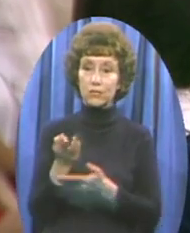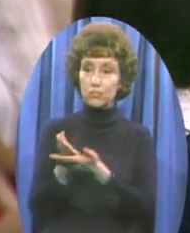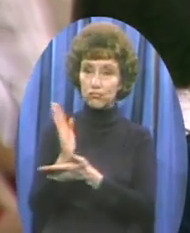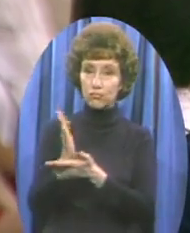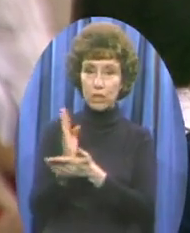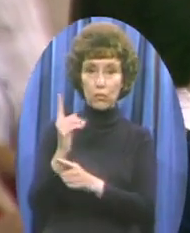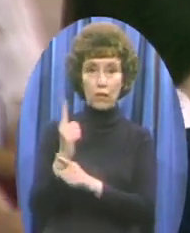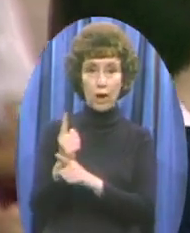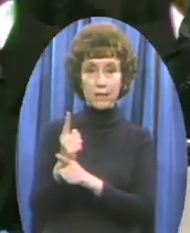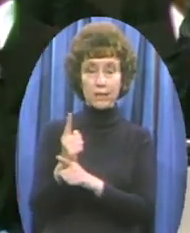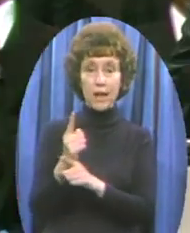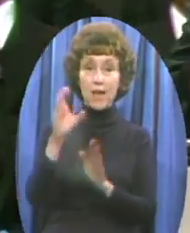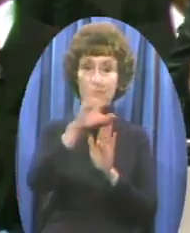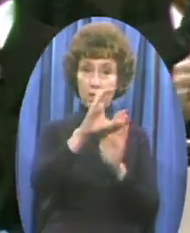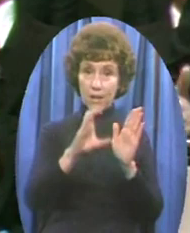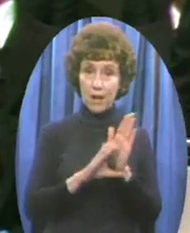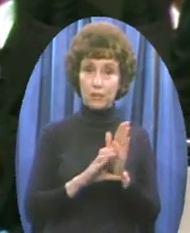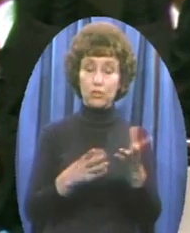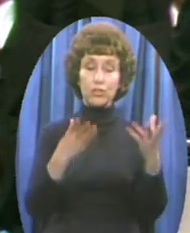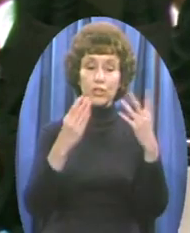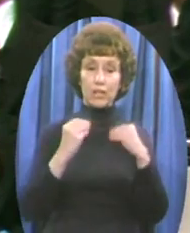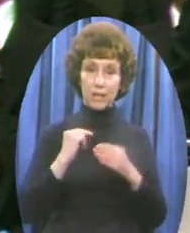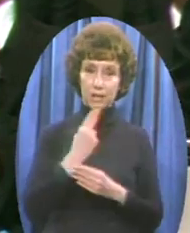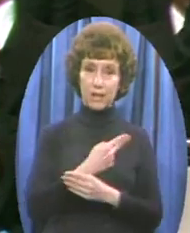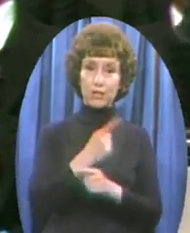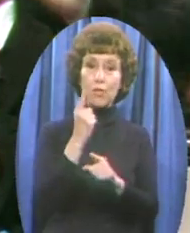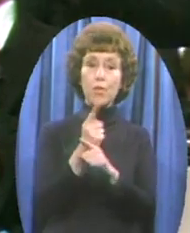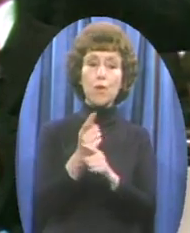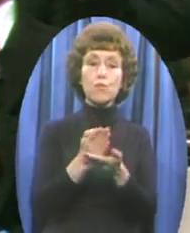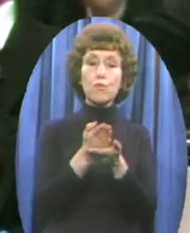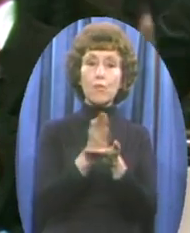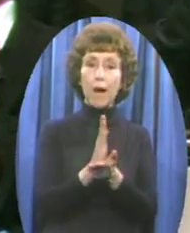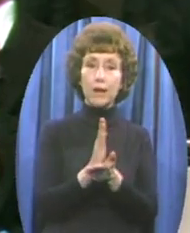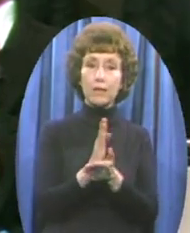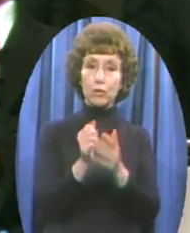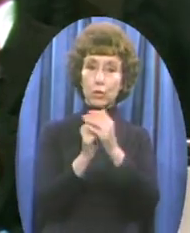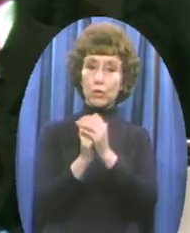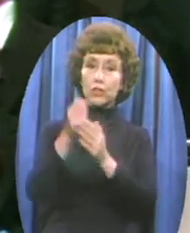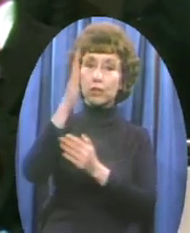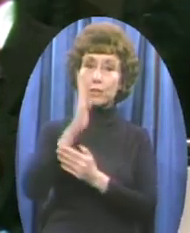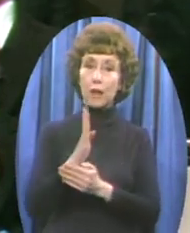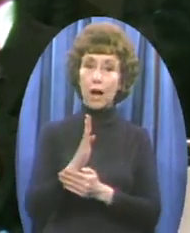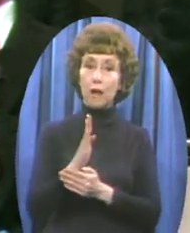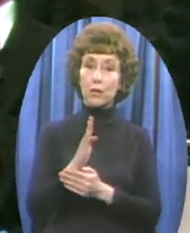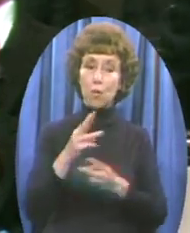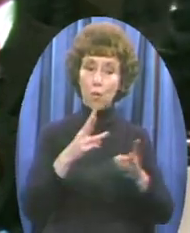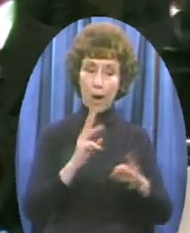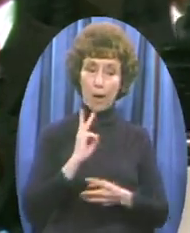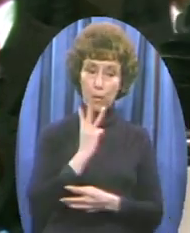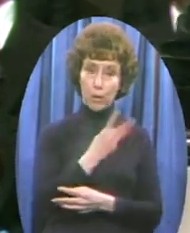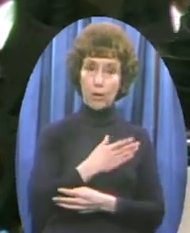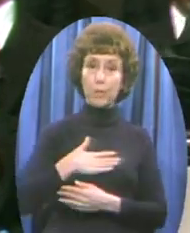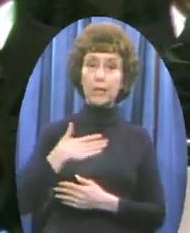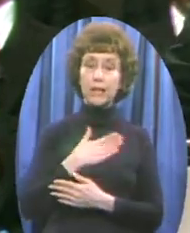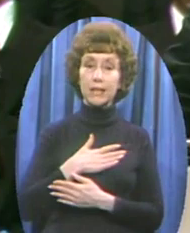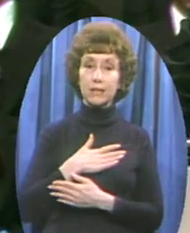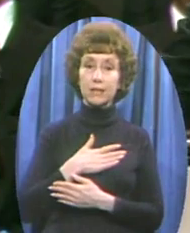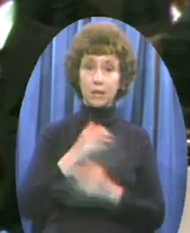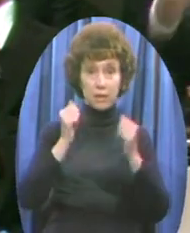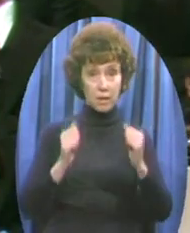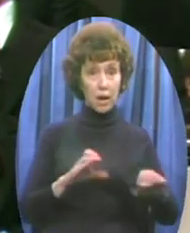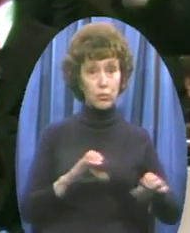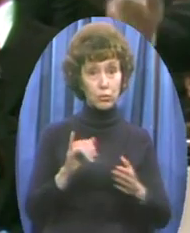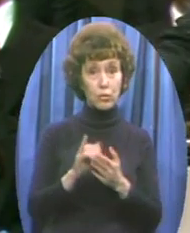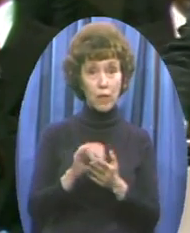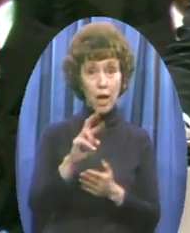to all of us the right to worship God as we please. Can you do that in Russia today? Of course not. If you go on a trip to the Soviet Union,